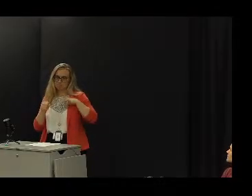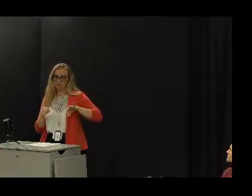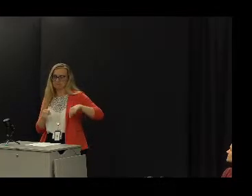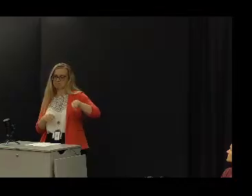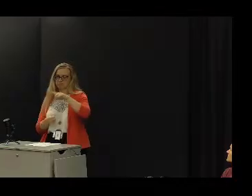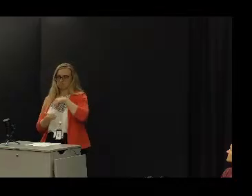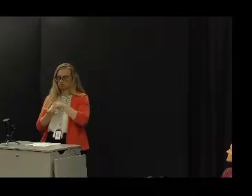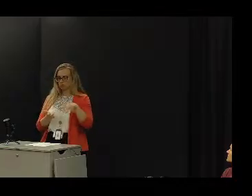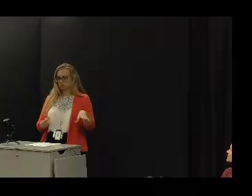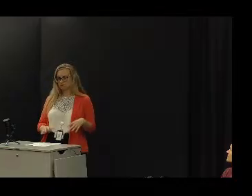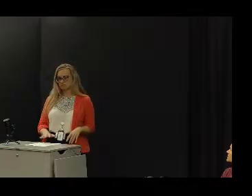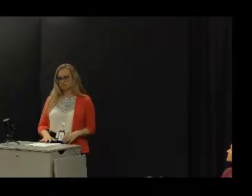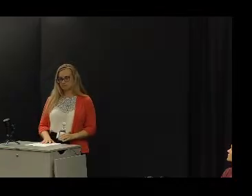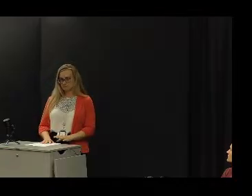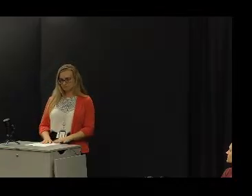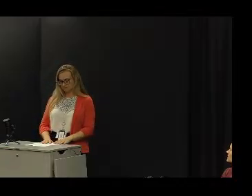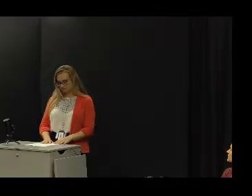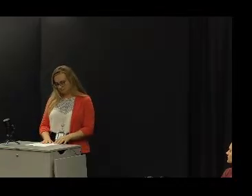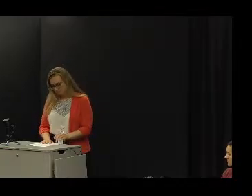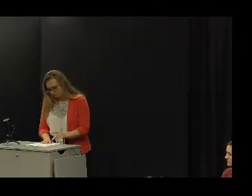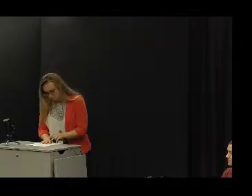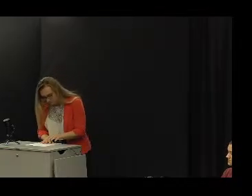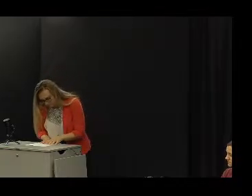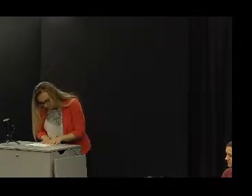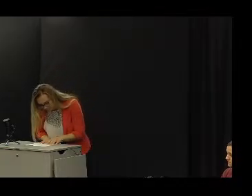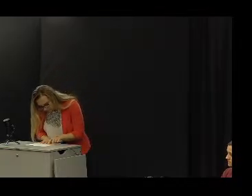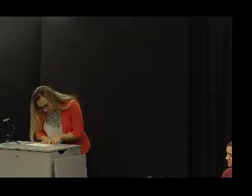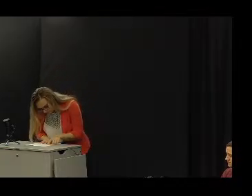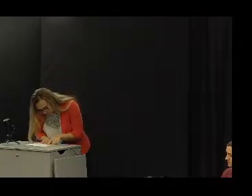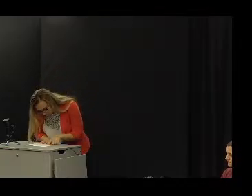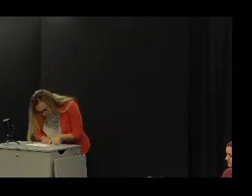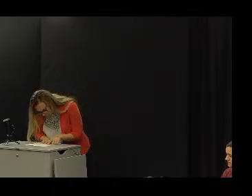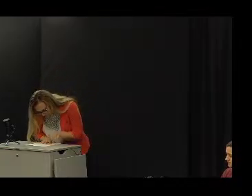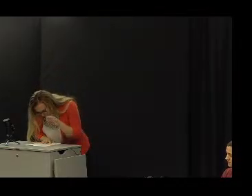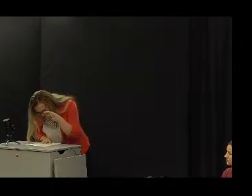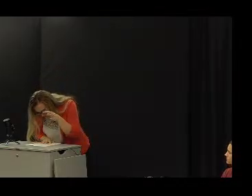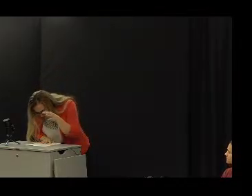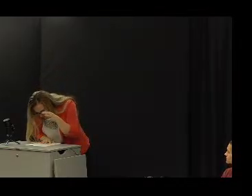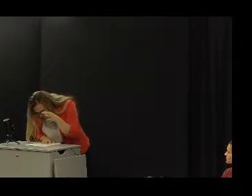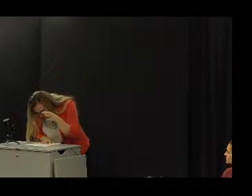recommendations, more technology to better benefit our students.